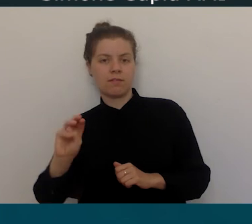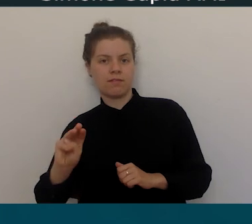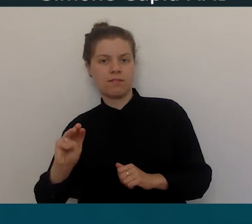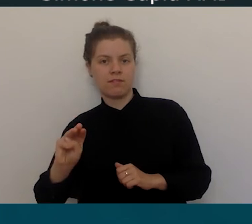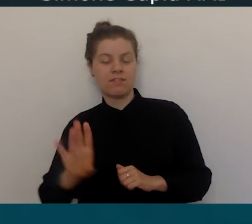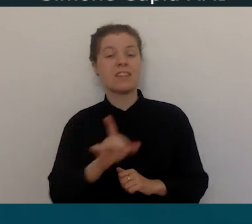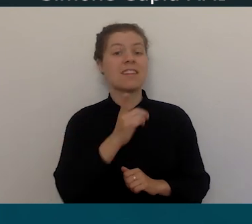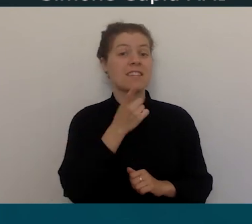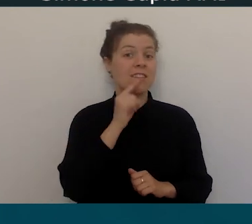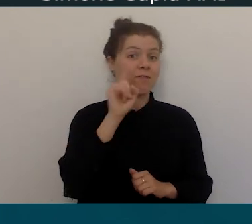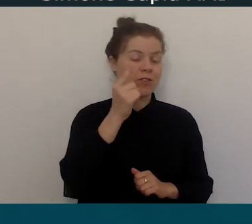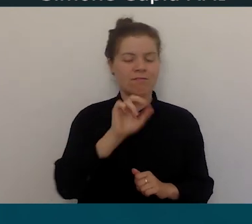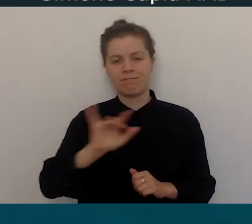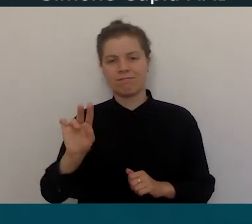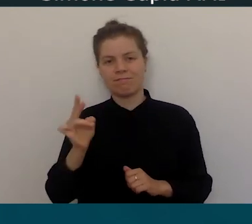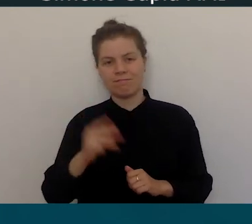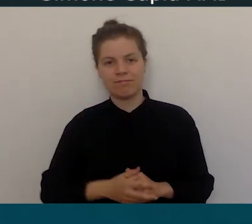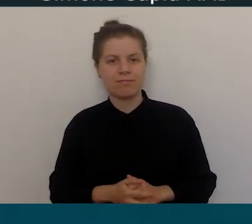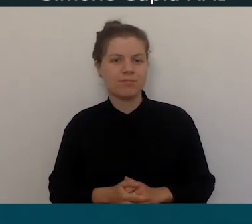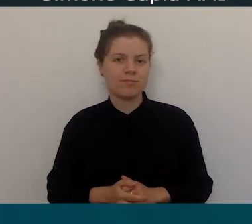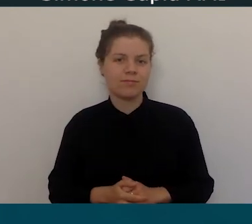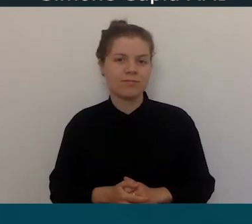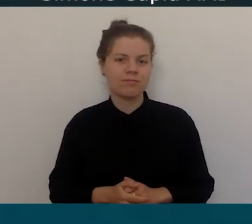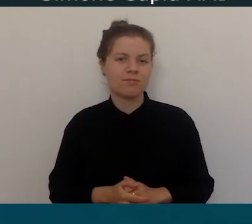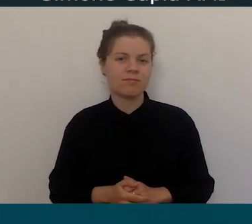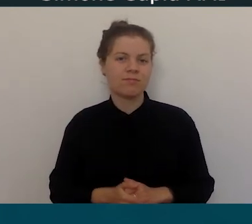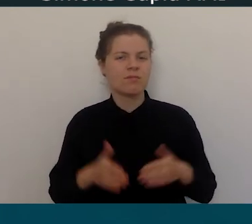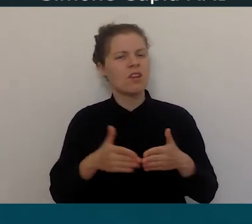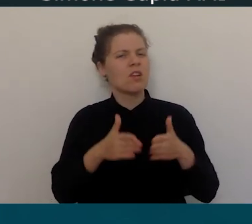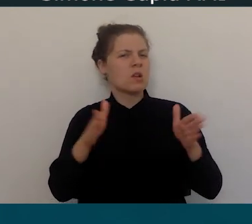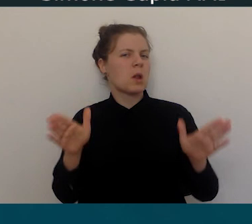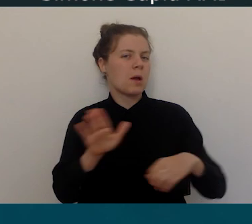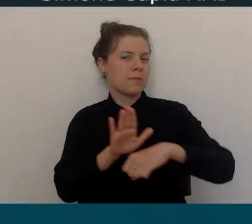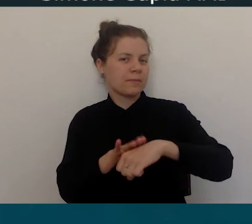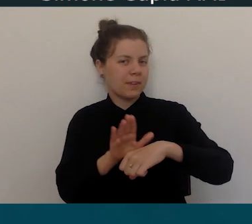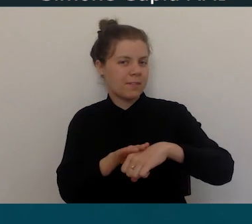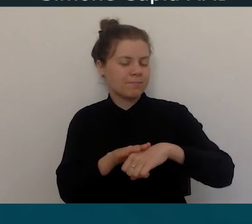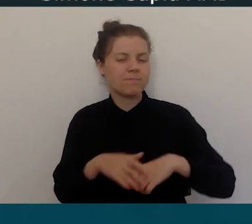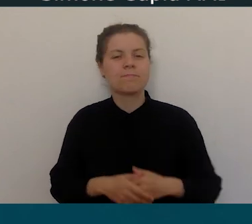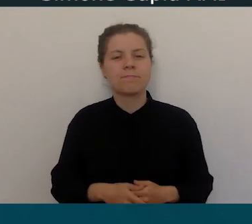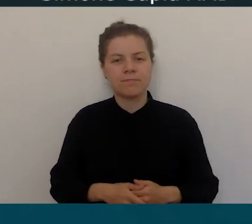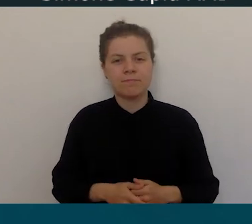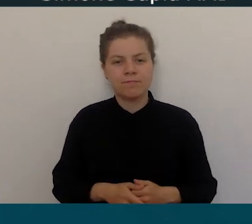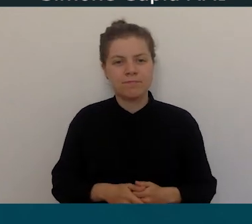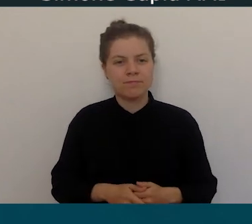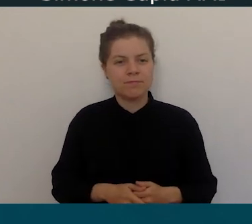it first, spell it second. Some general tips for making accessible media